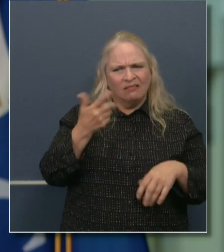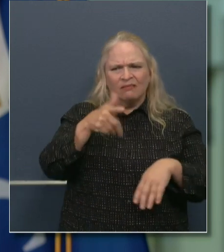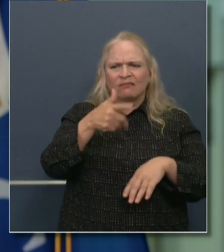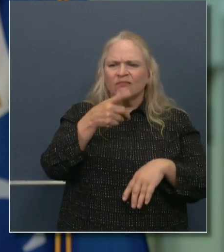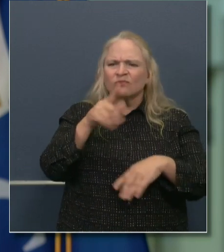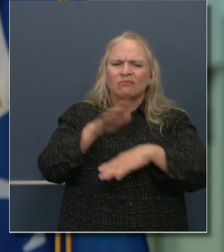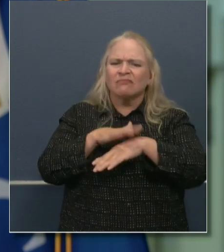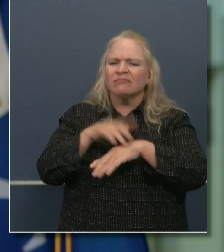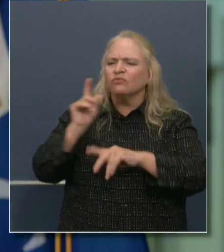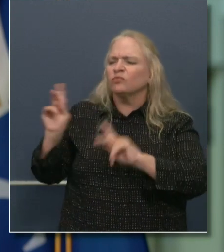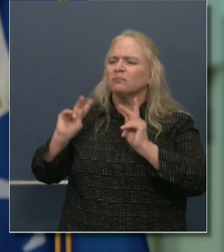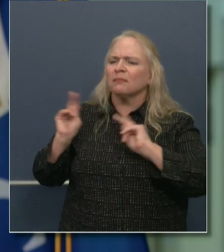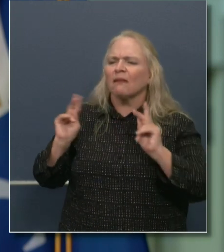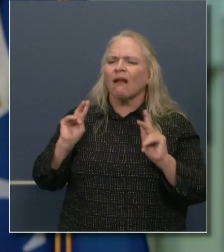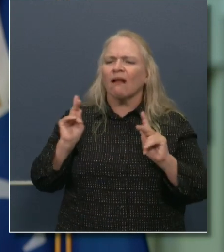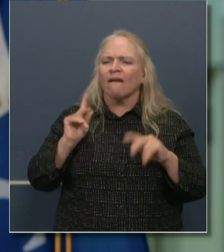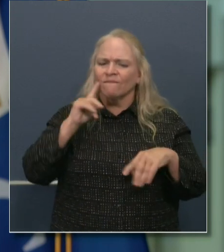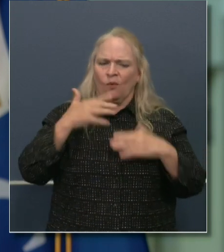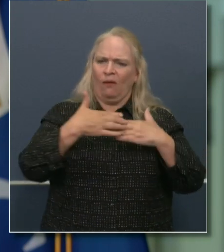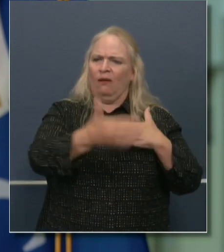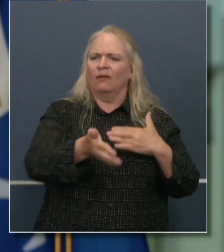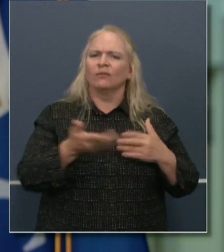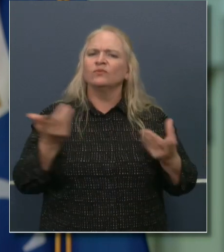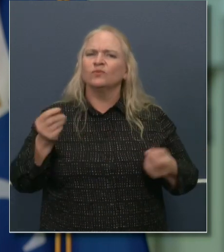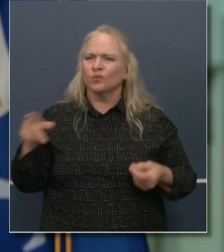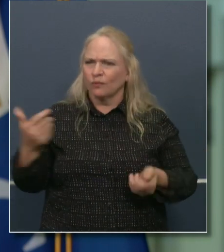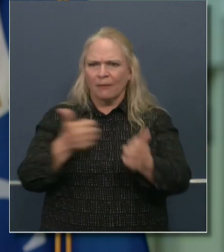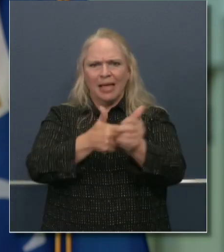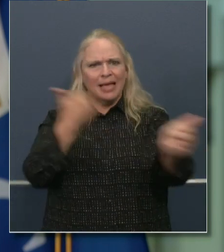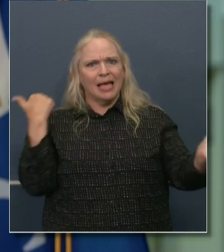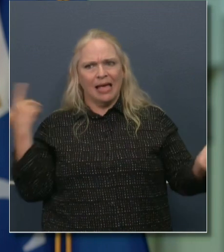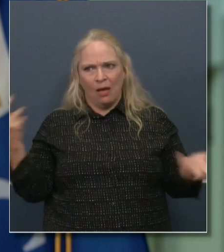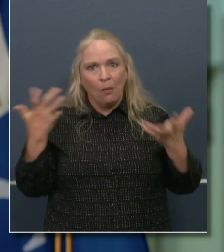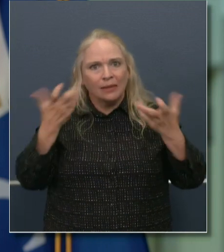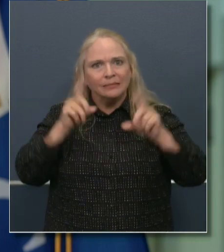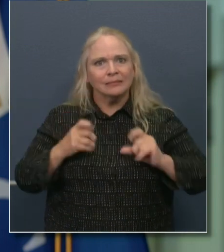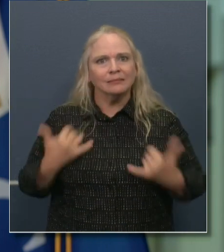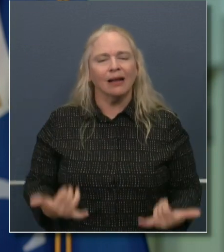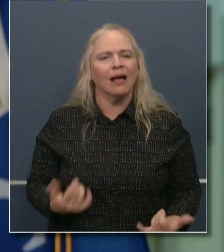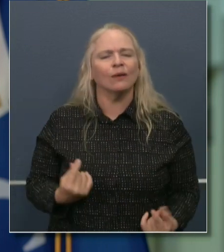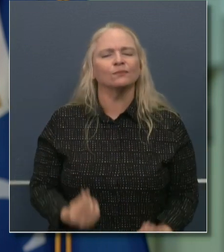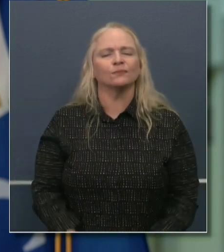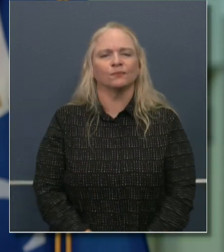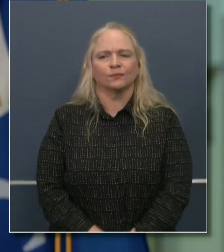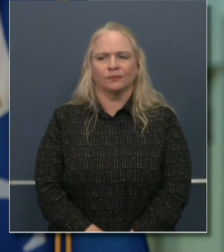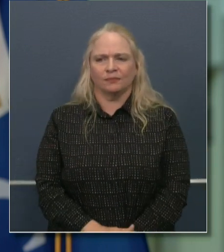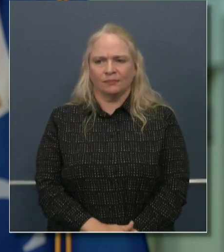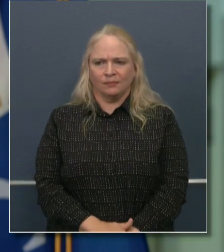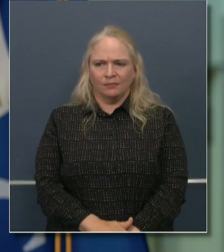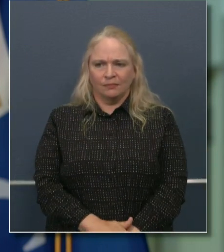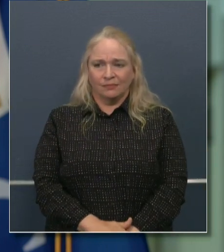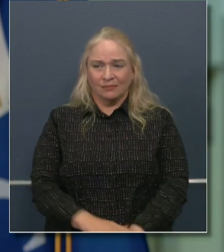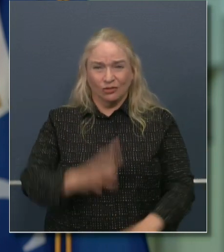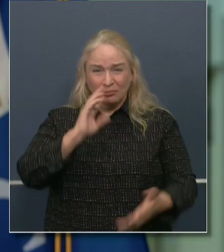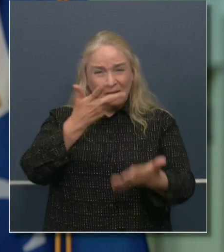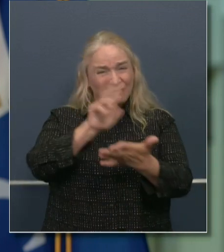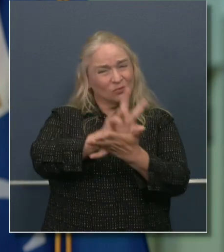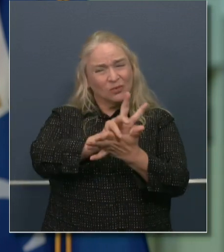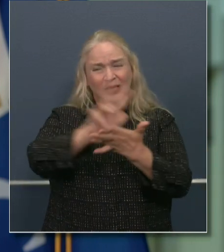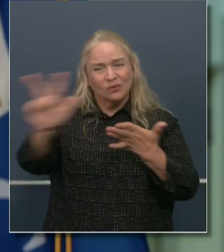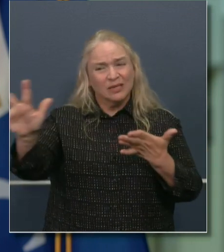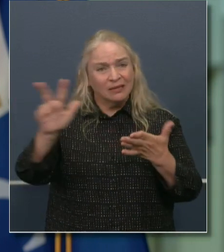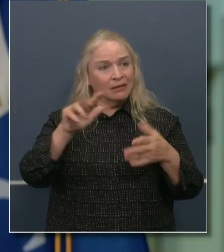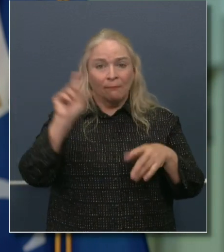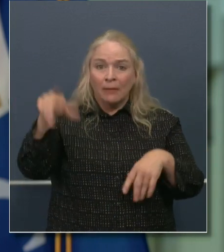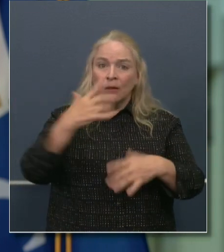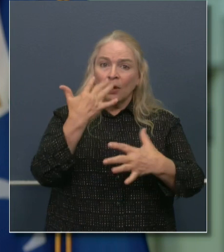And also just the basic fundamental of when you're talking about 3 weeks from the time you're finding out that you've